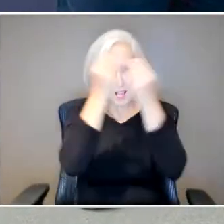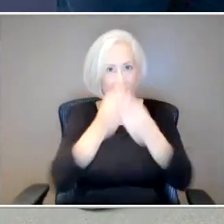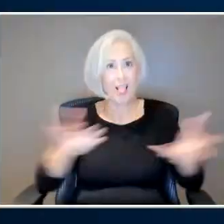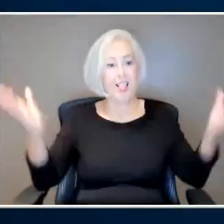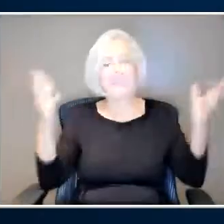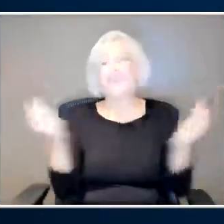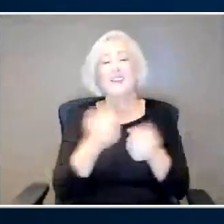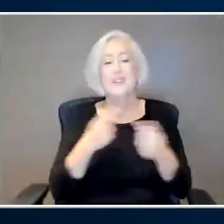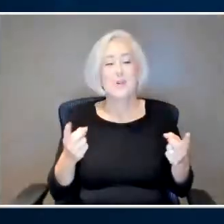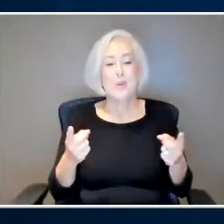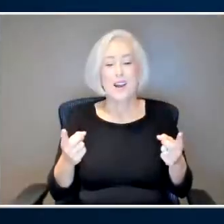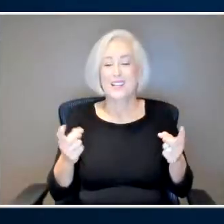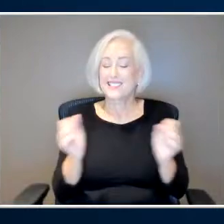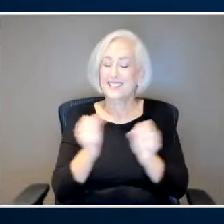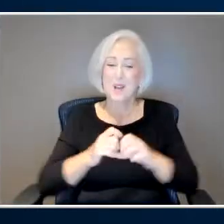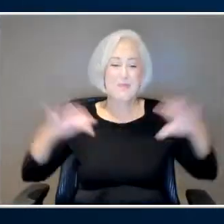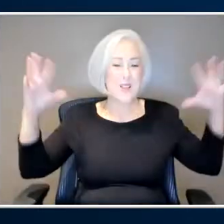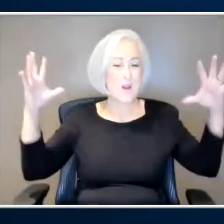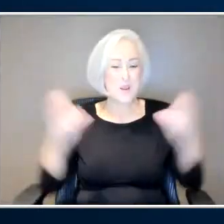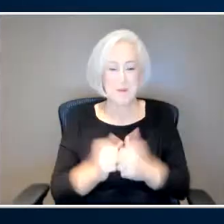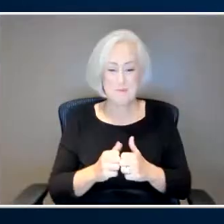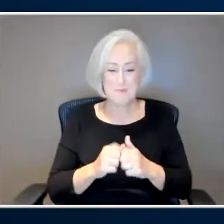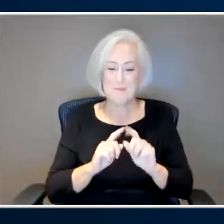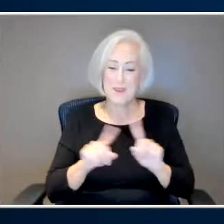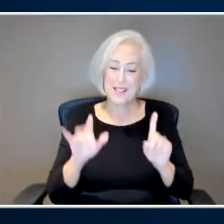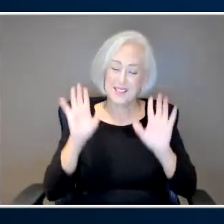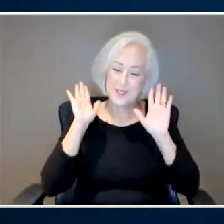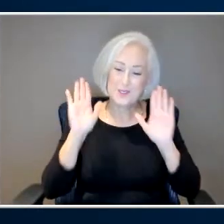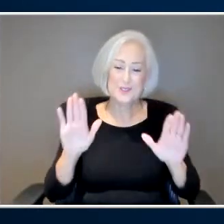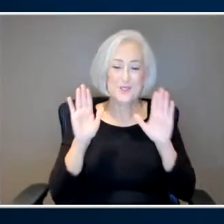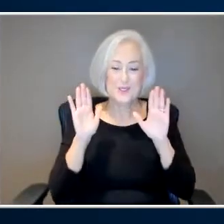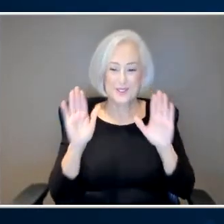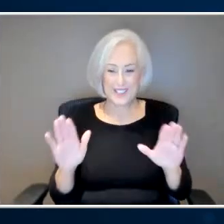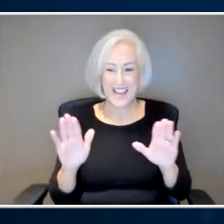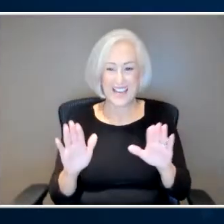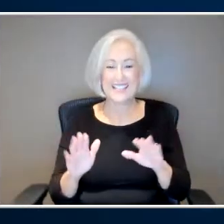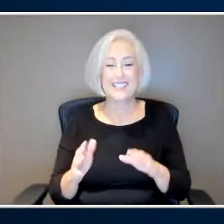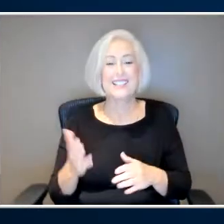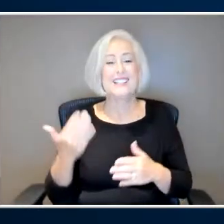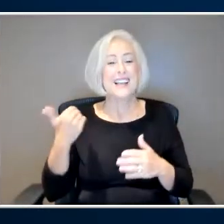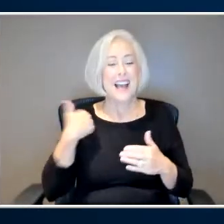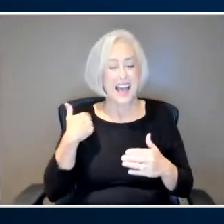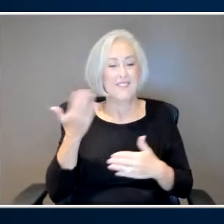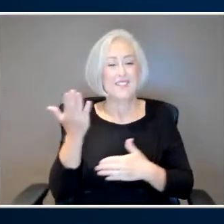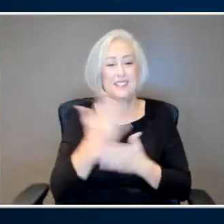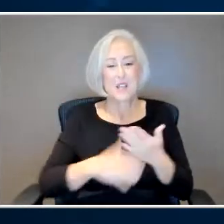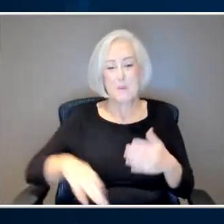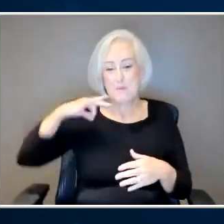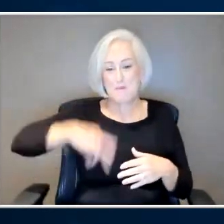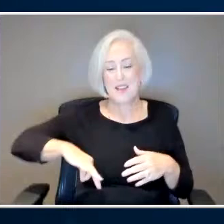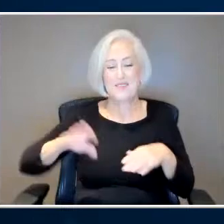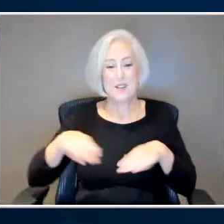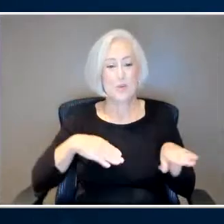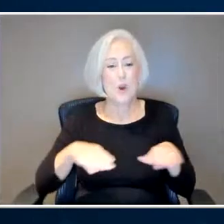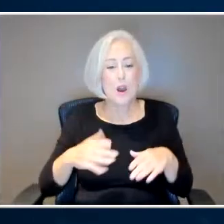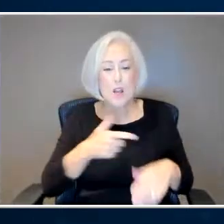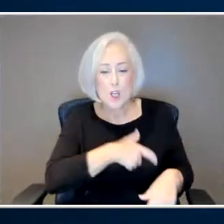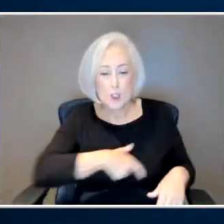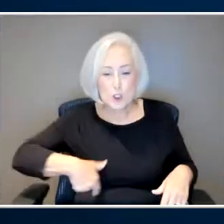been amazing. There's been some benefit walks. Kerrie, I don't have my glasses on. What do the shirts say? It